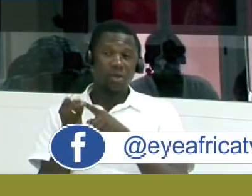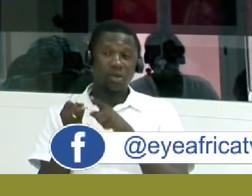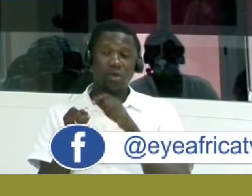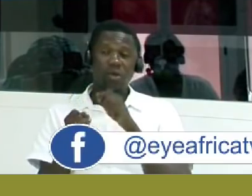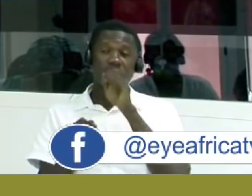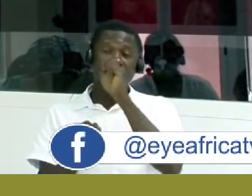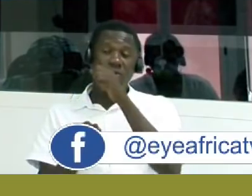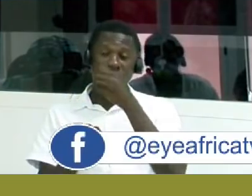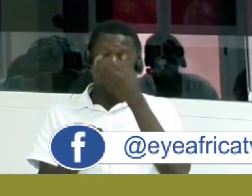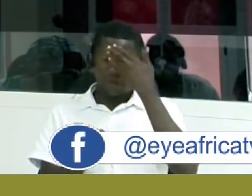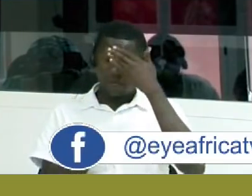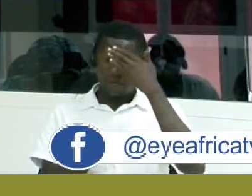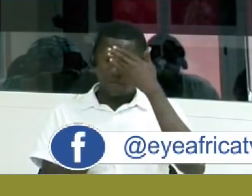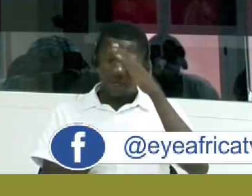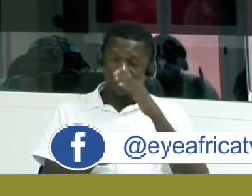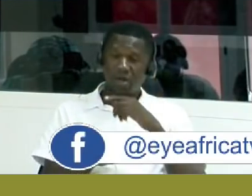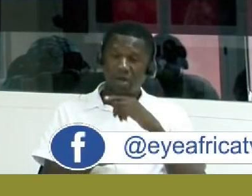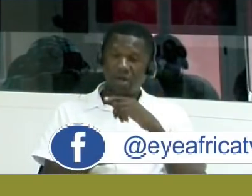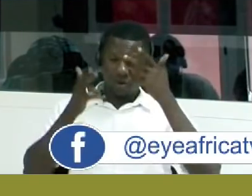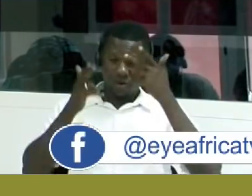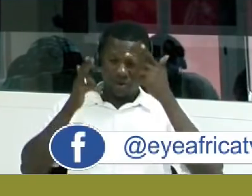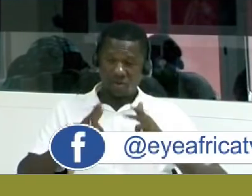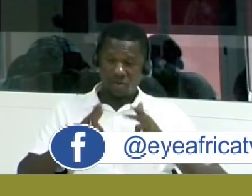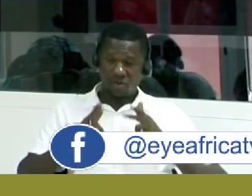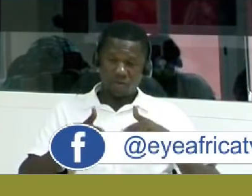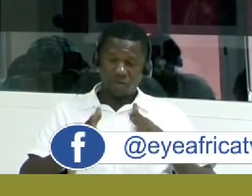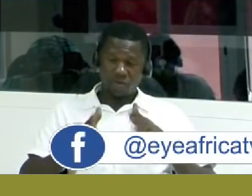your conduct, according to law,